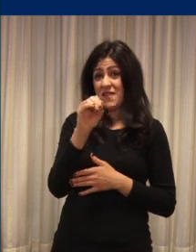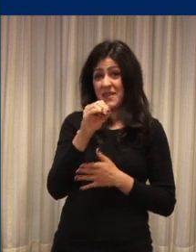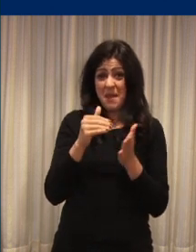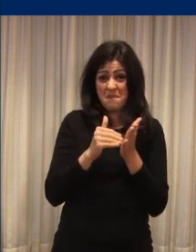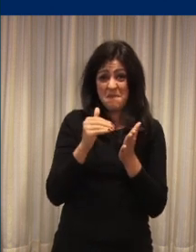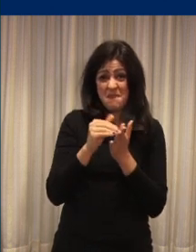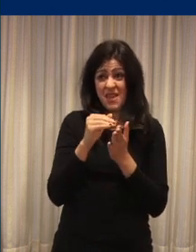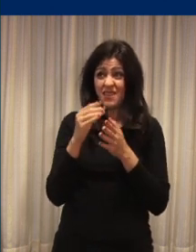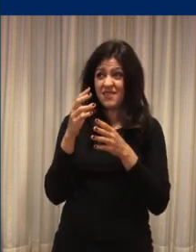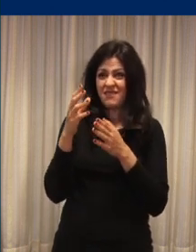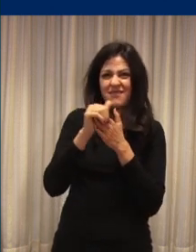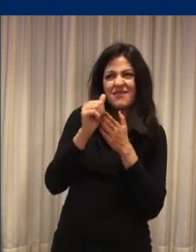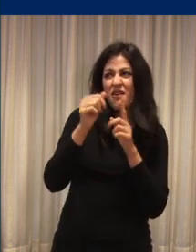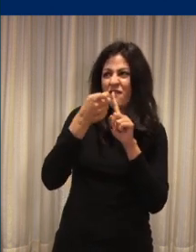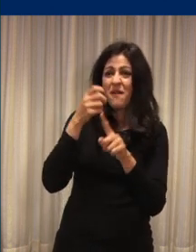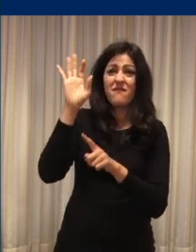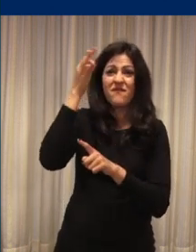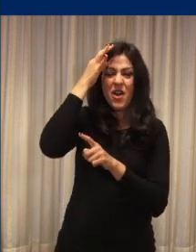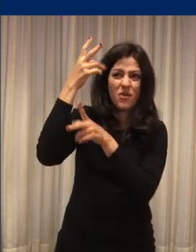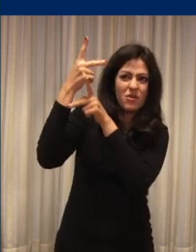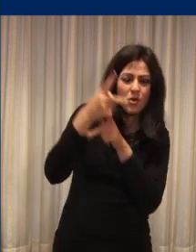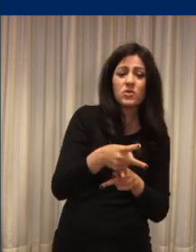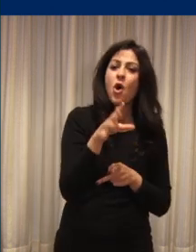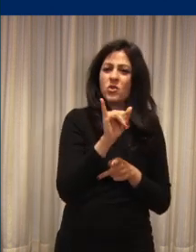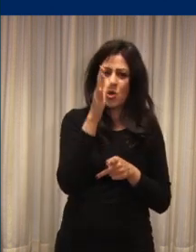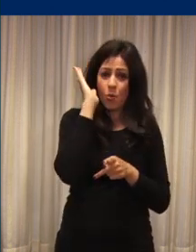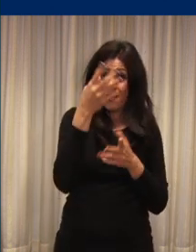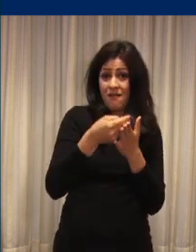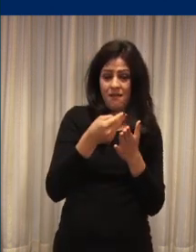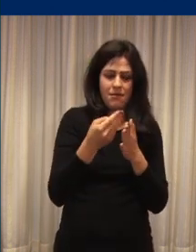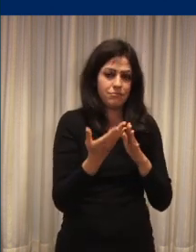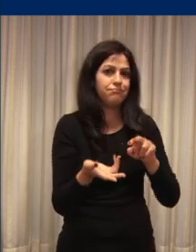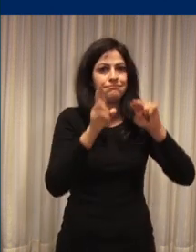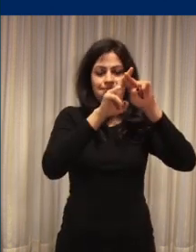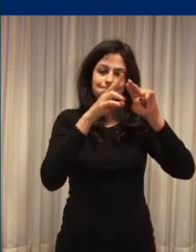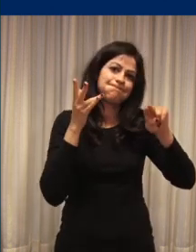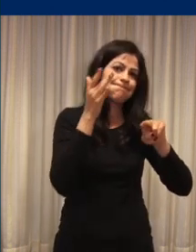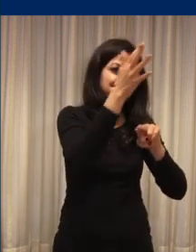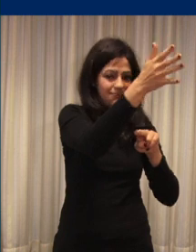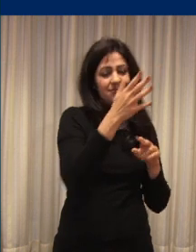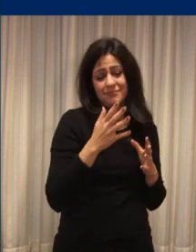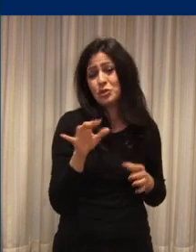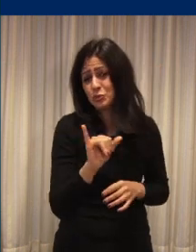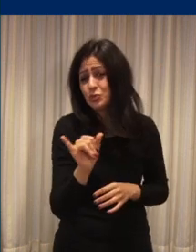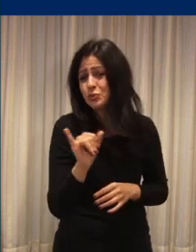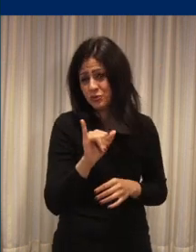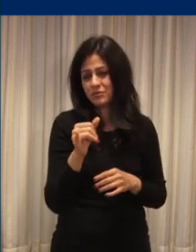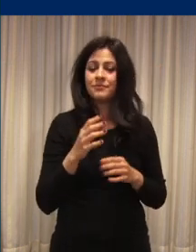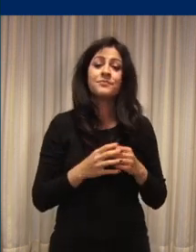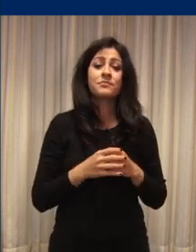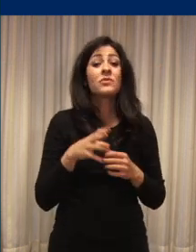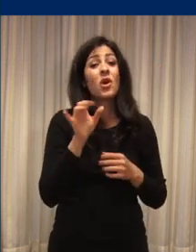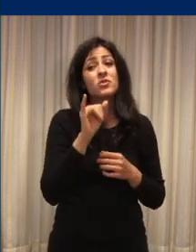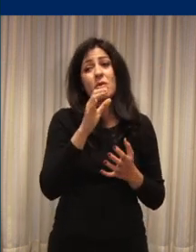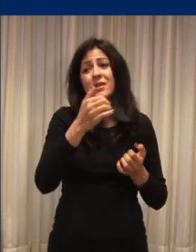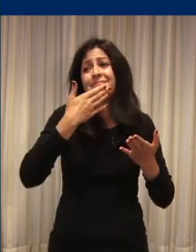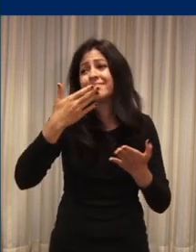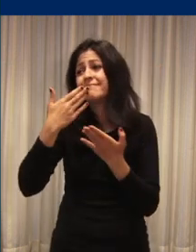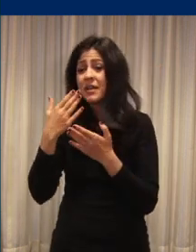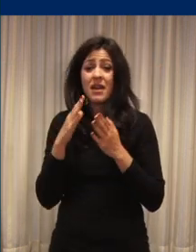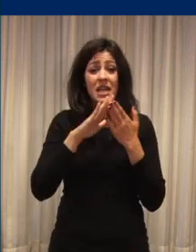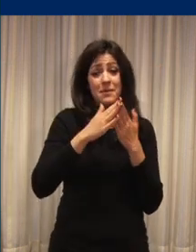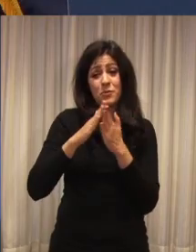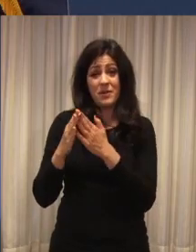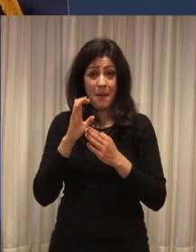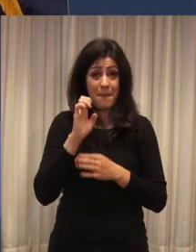federal loans, and we know that number is going to be significantly higher as we get more information in. I especially want to thank our community banks, our